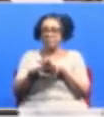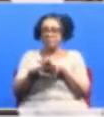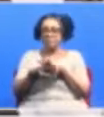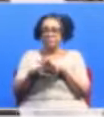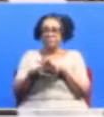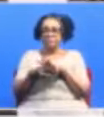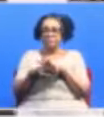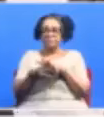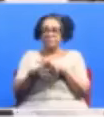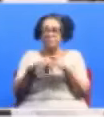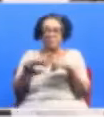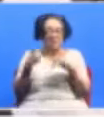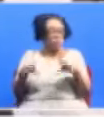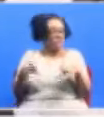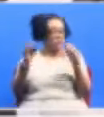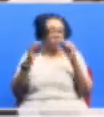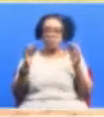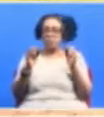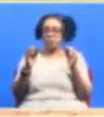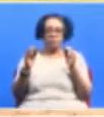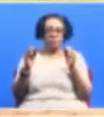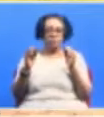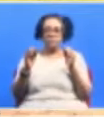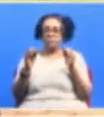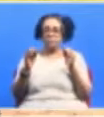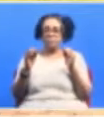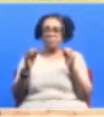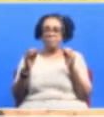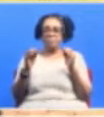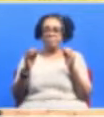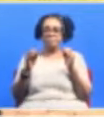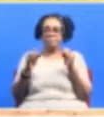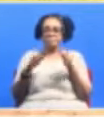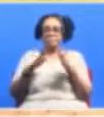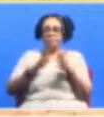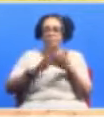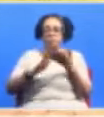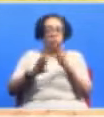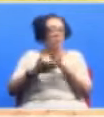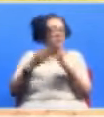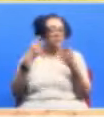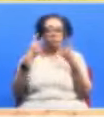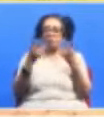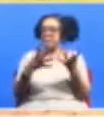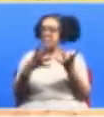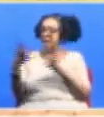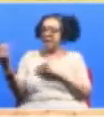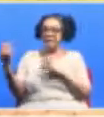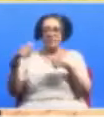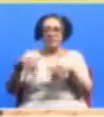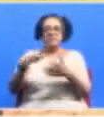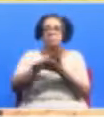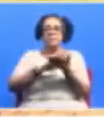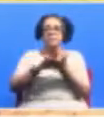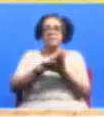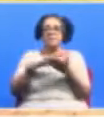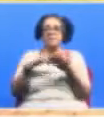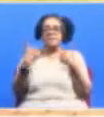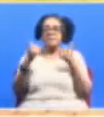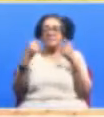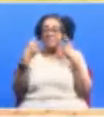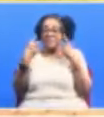Lakini hatukumpata. No one saw him leave this place, and he has never been seen since that